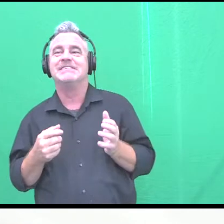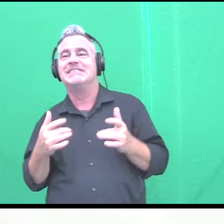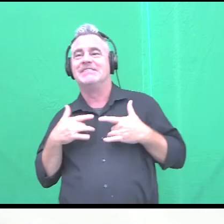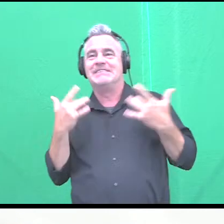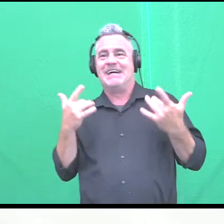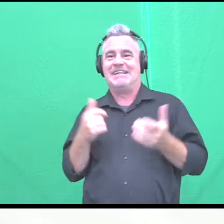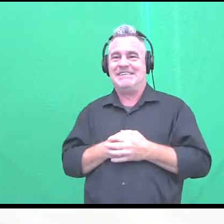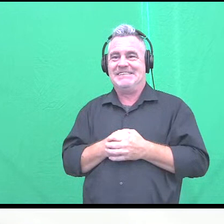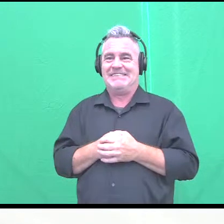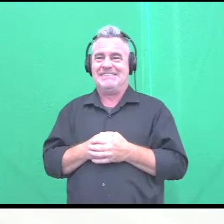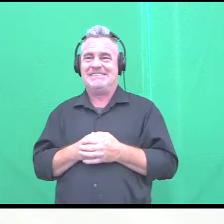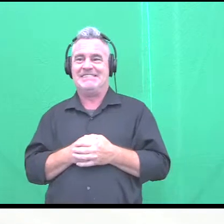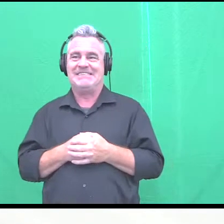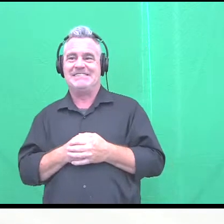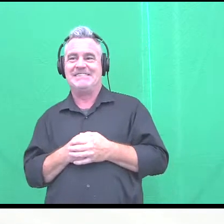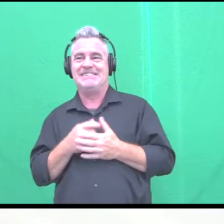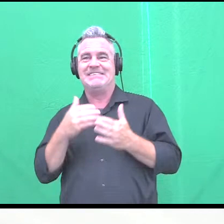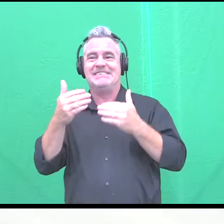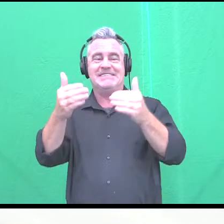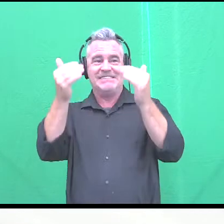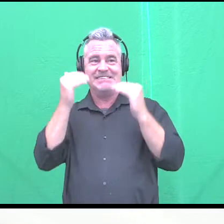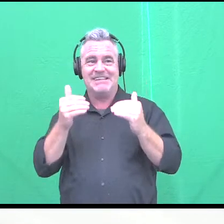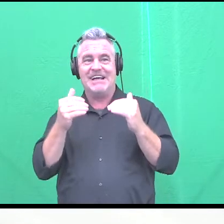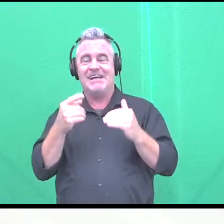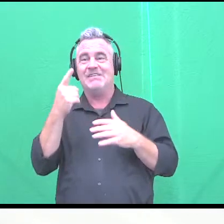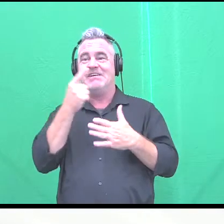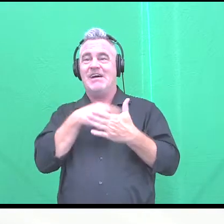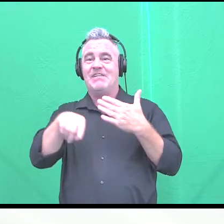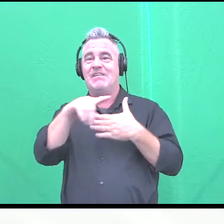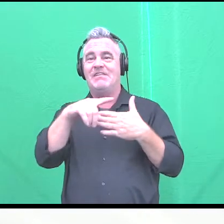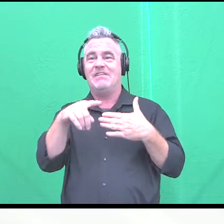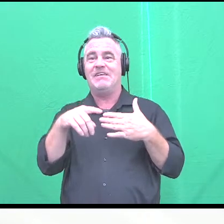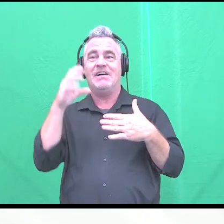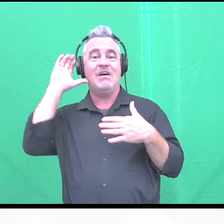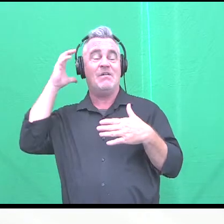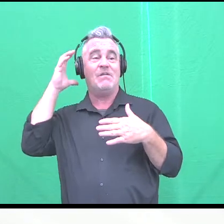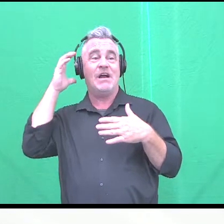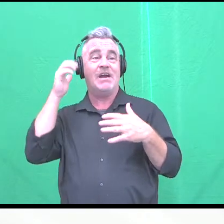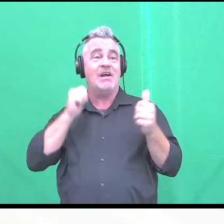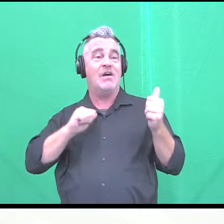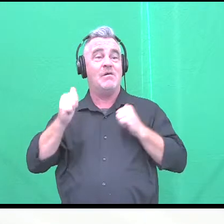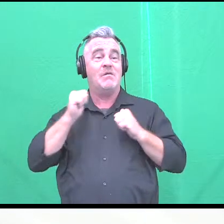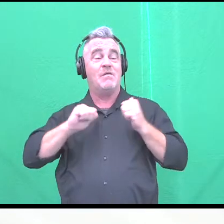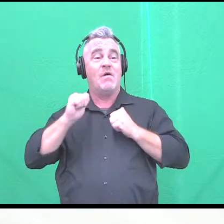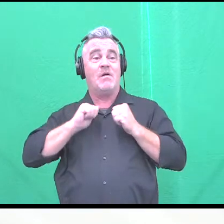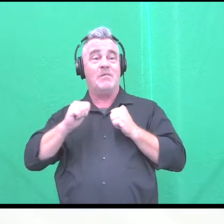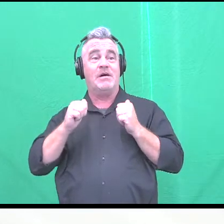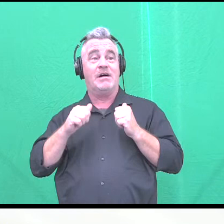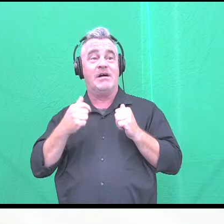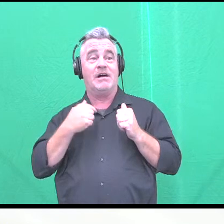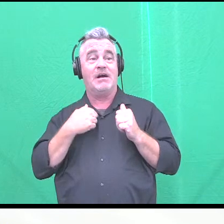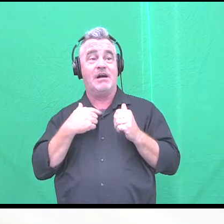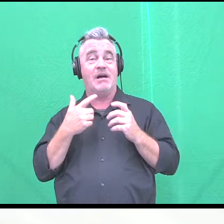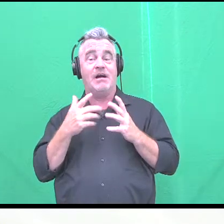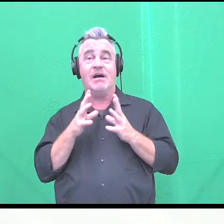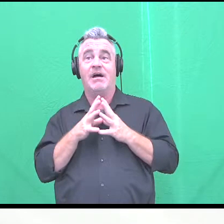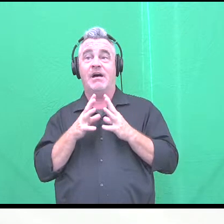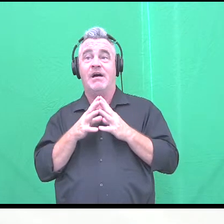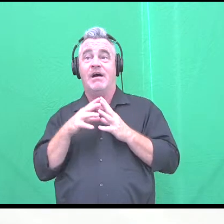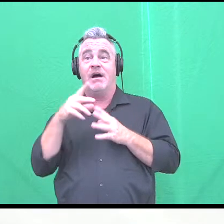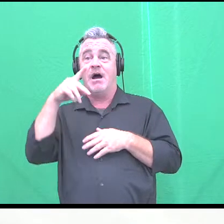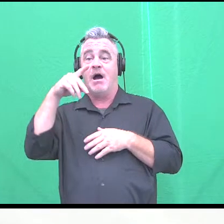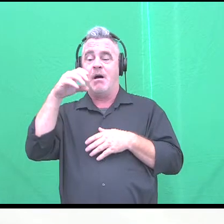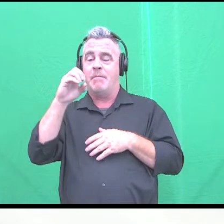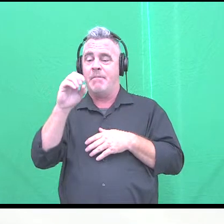Next, we have our weekly radio shows and they're also podcasts. I'm